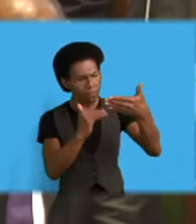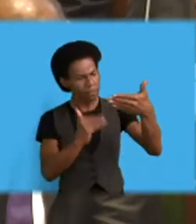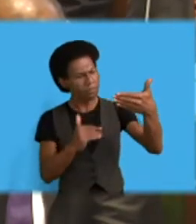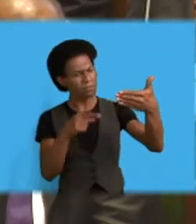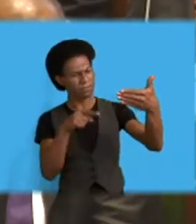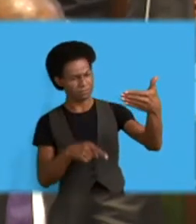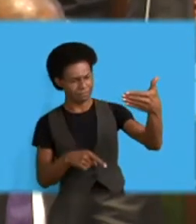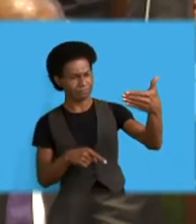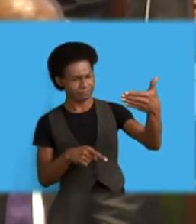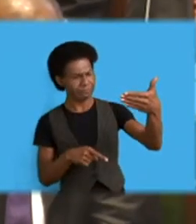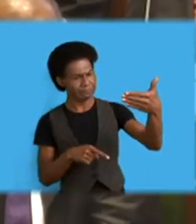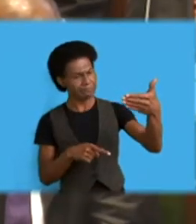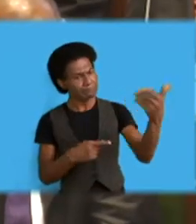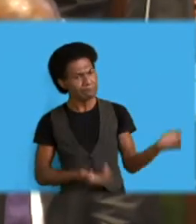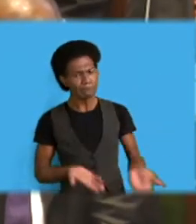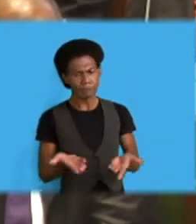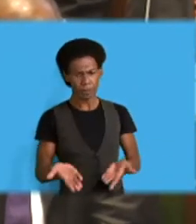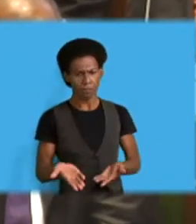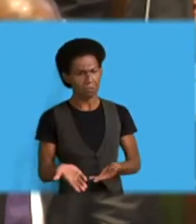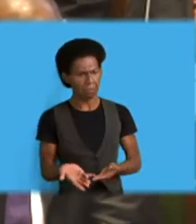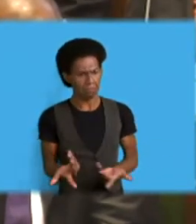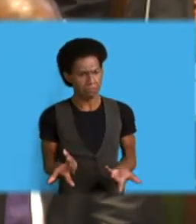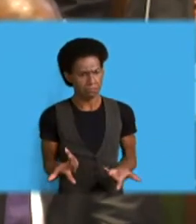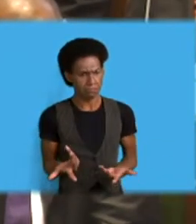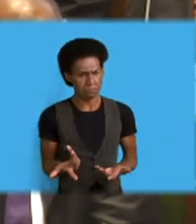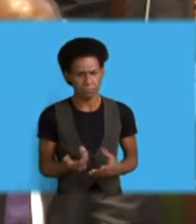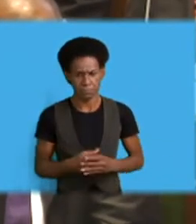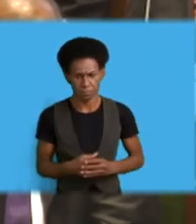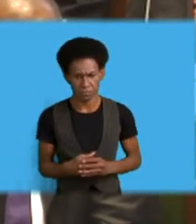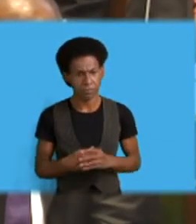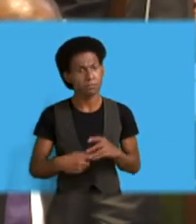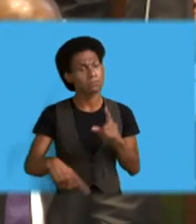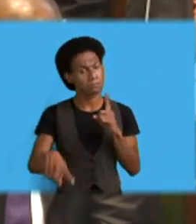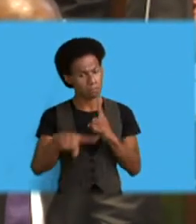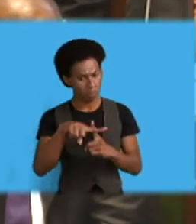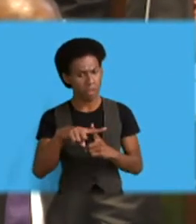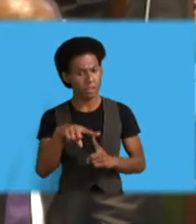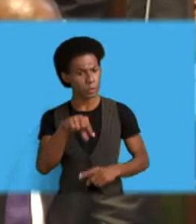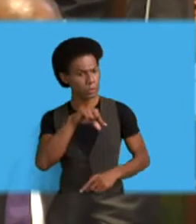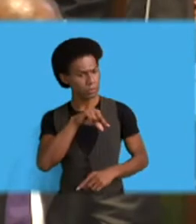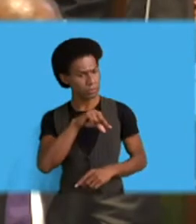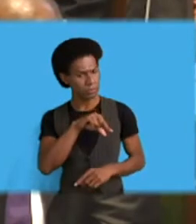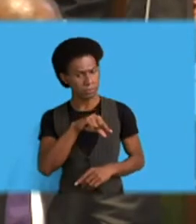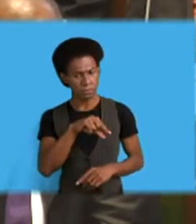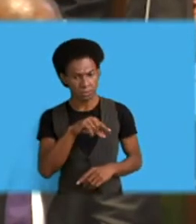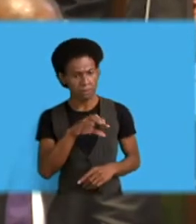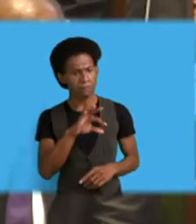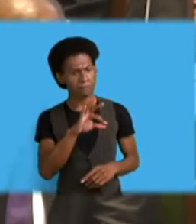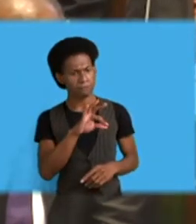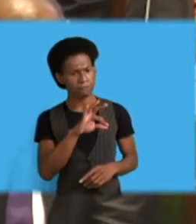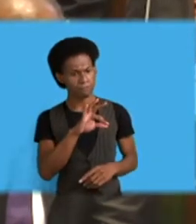denying rights to parents and guardians of other faith in faith-based school to lend the support,